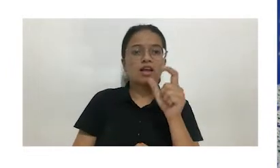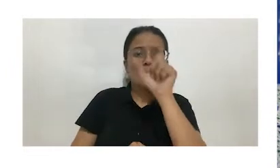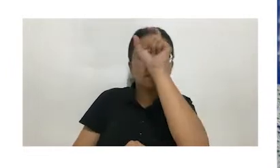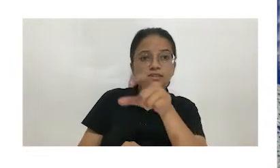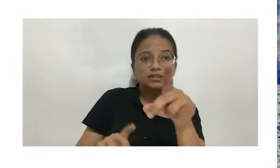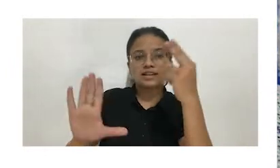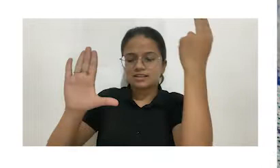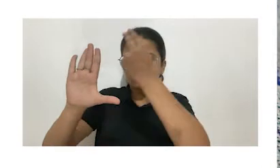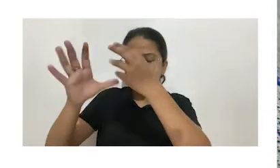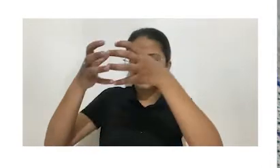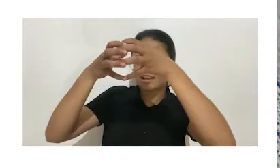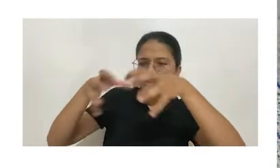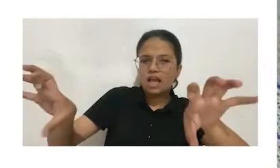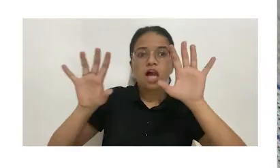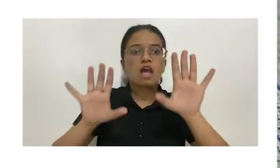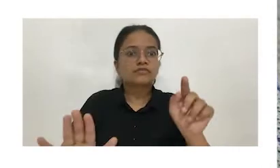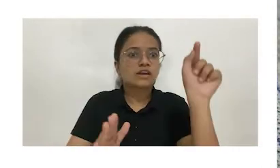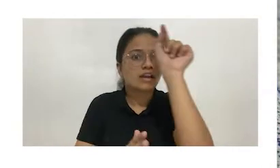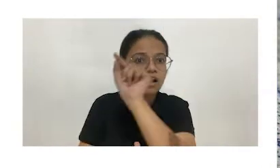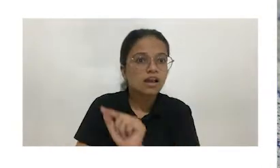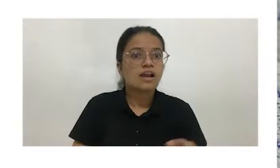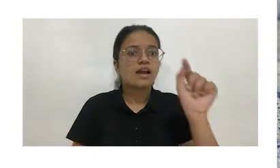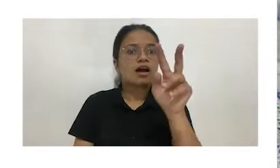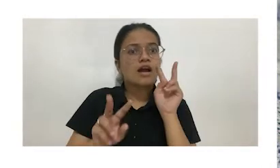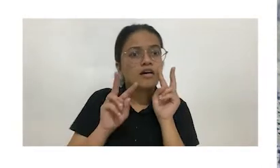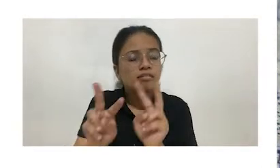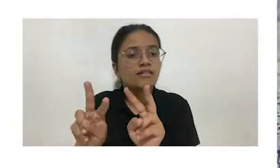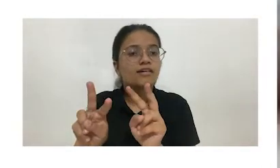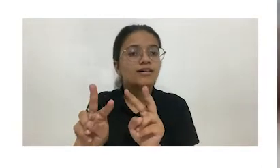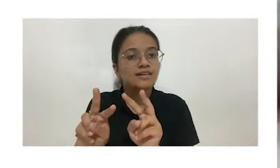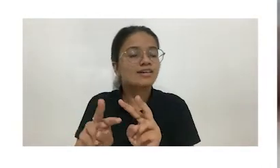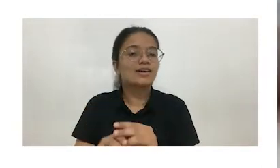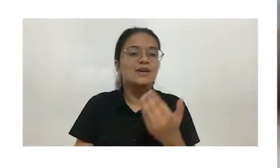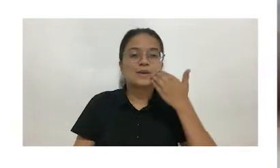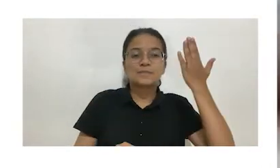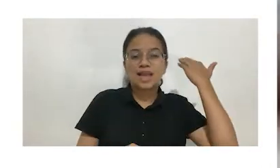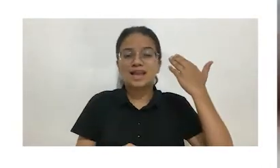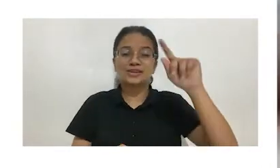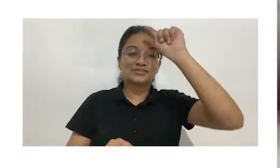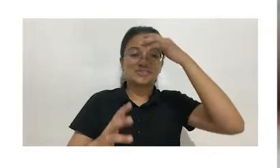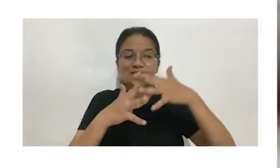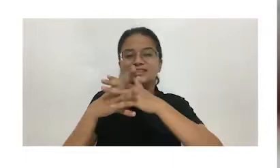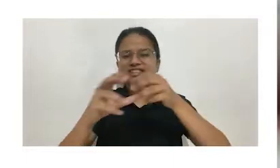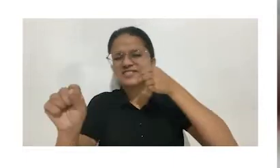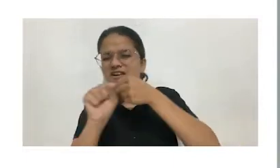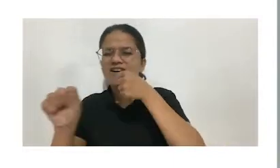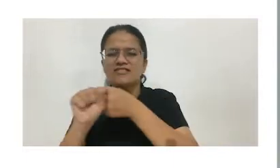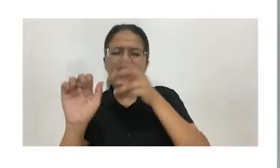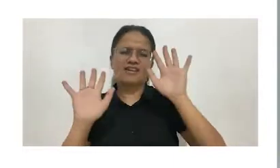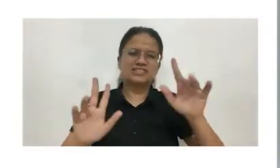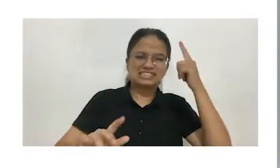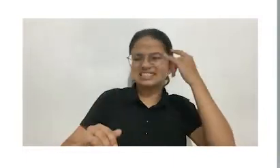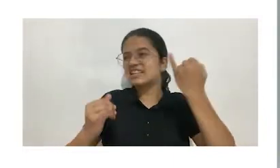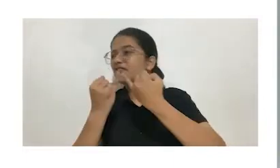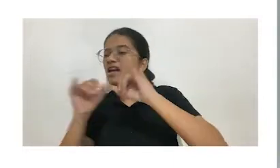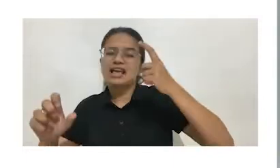see a picture of undivided India in the center. The British at that time were clamping down on any